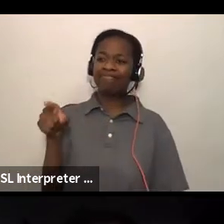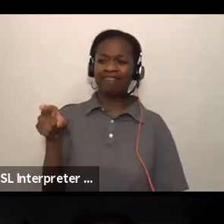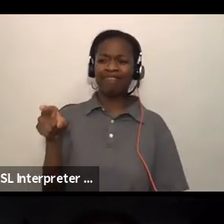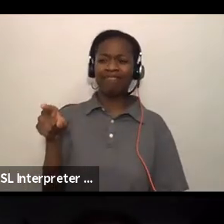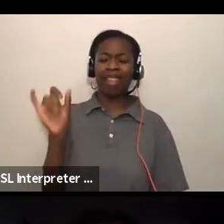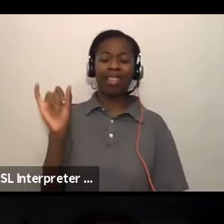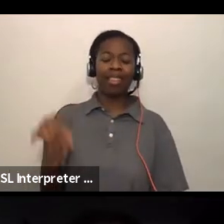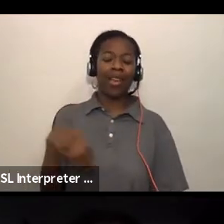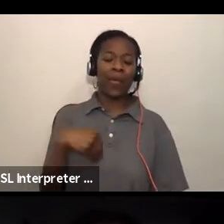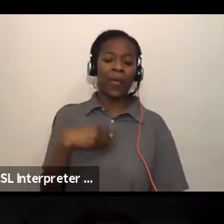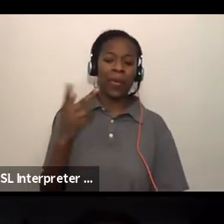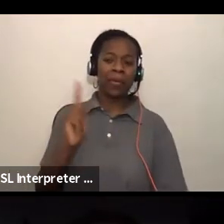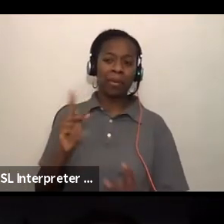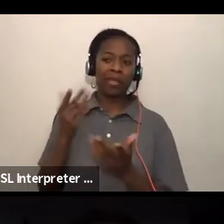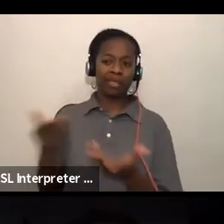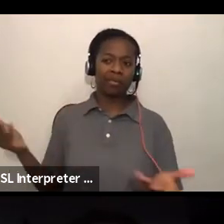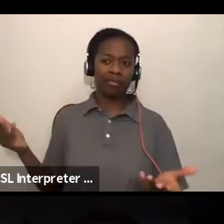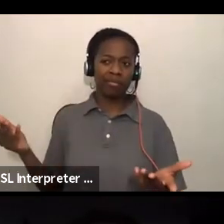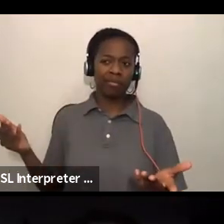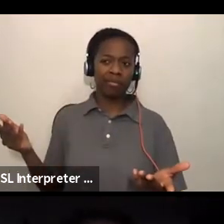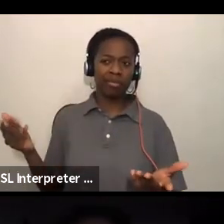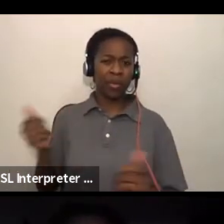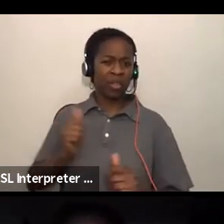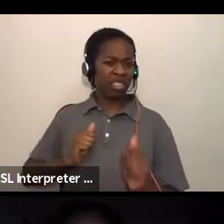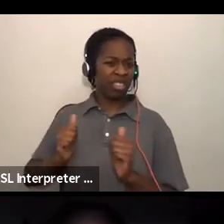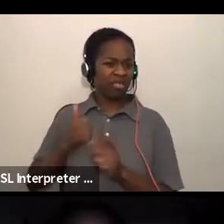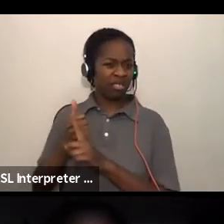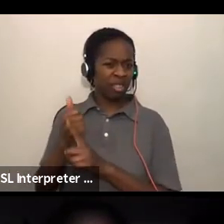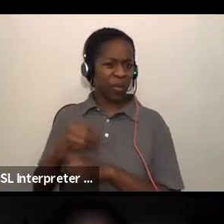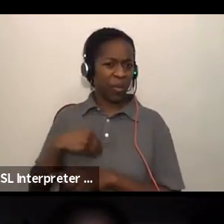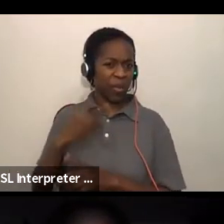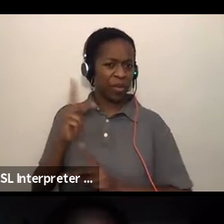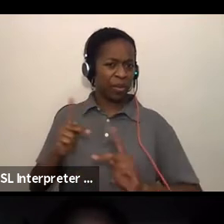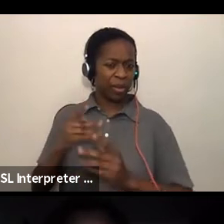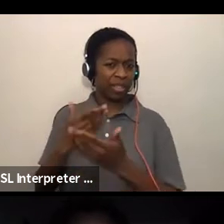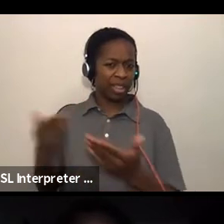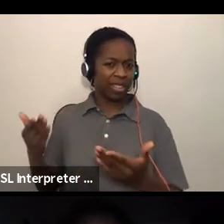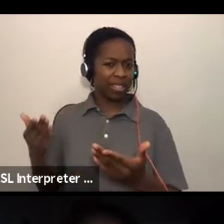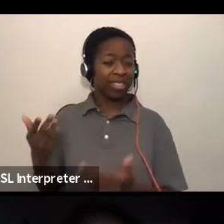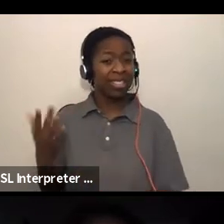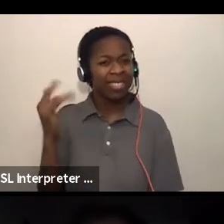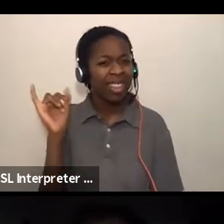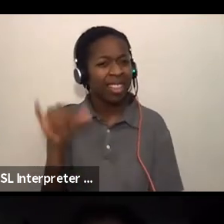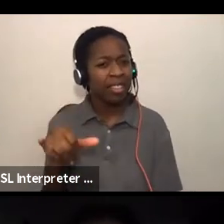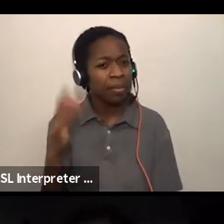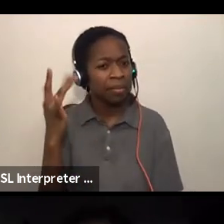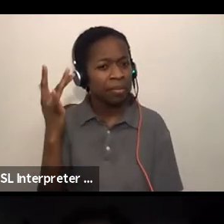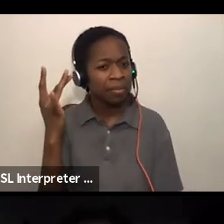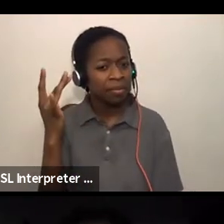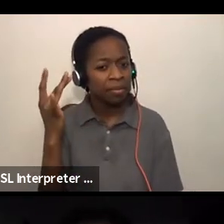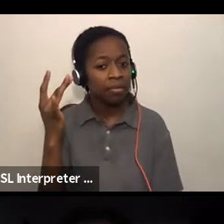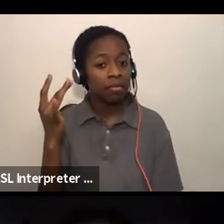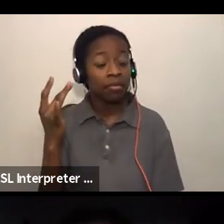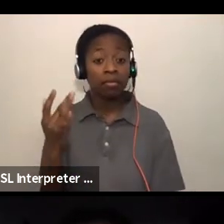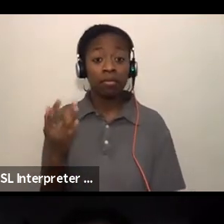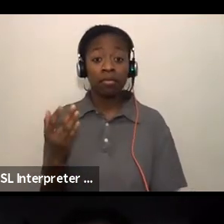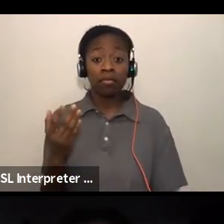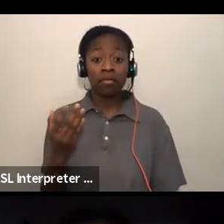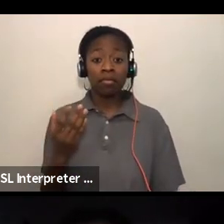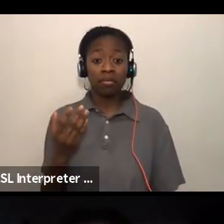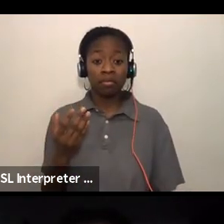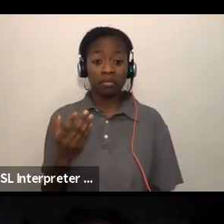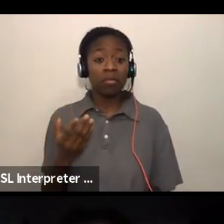stuff. Why is it that like Black people and like a lot of people of color like come into theater spaces just wanting to see a show that